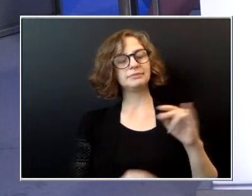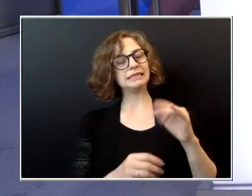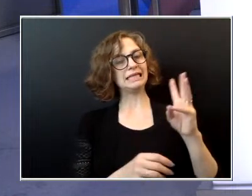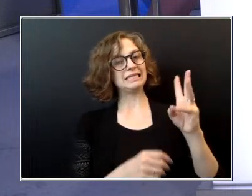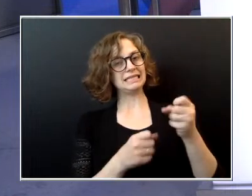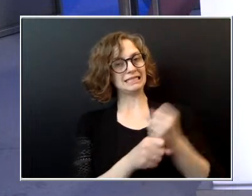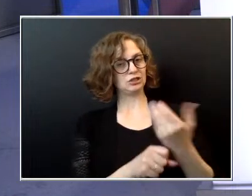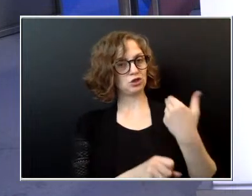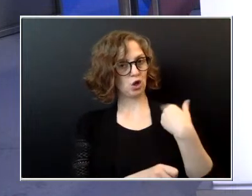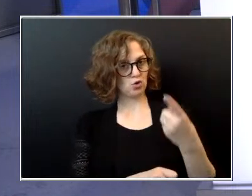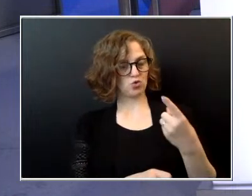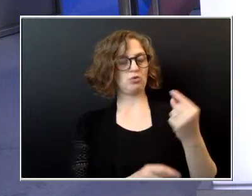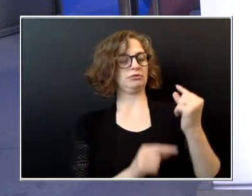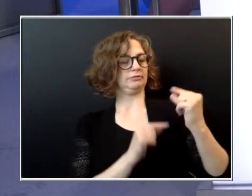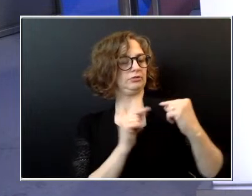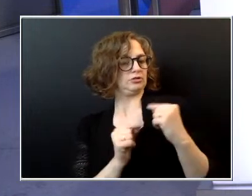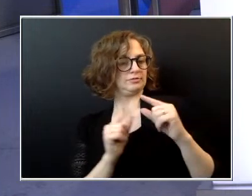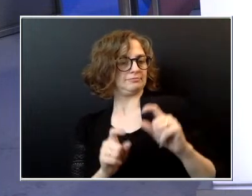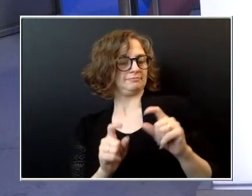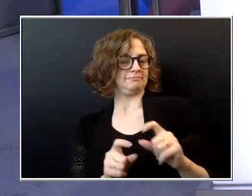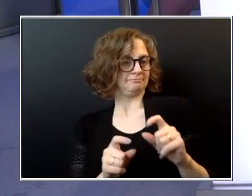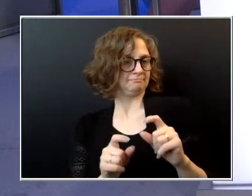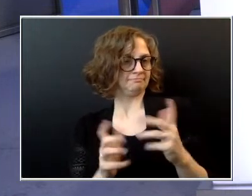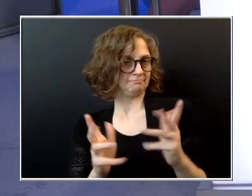told you had familial